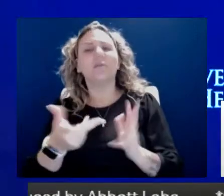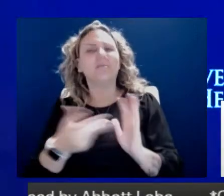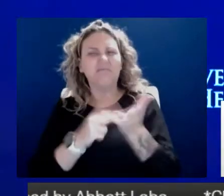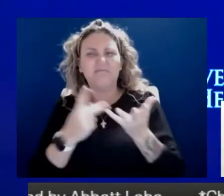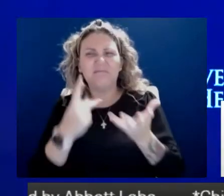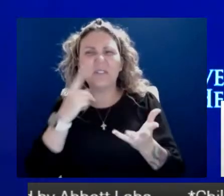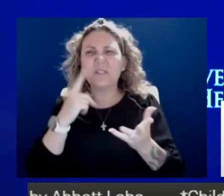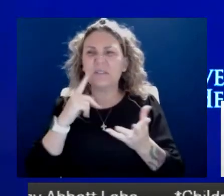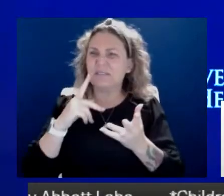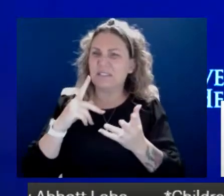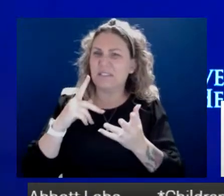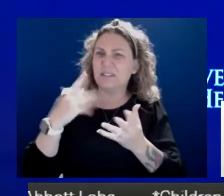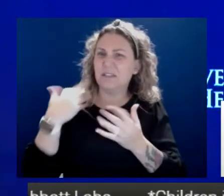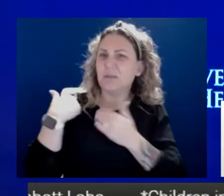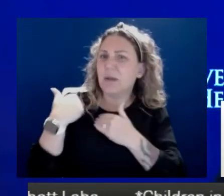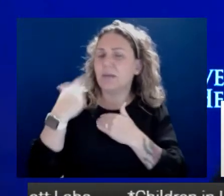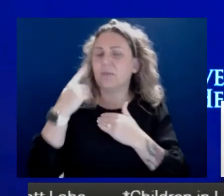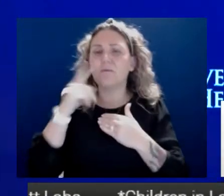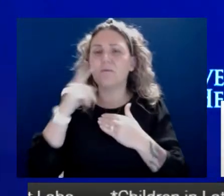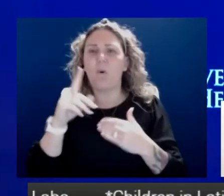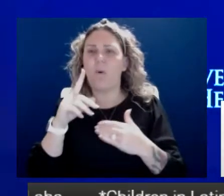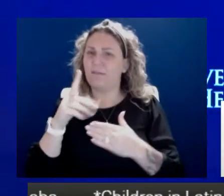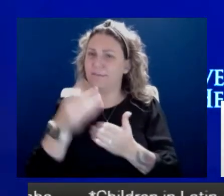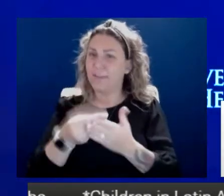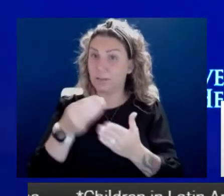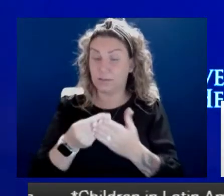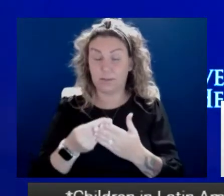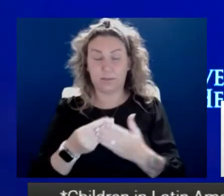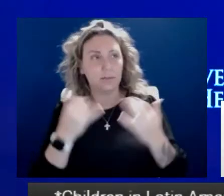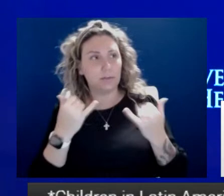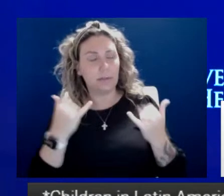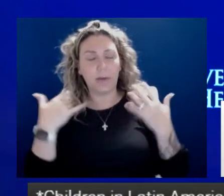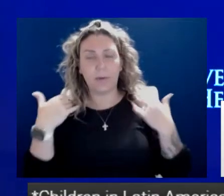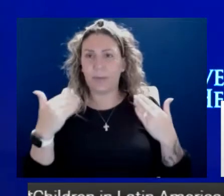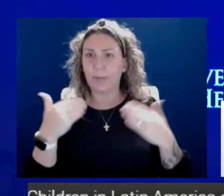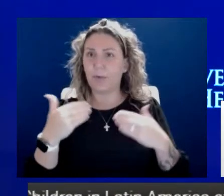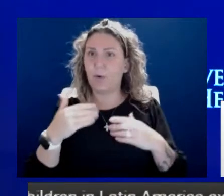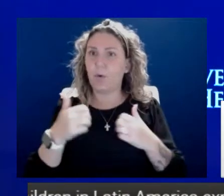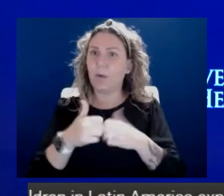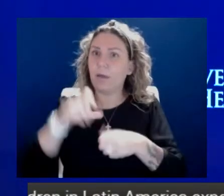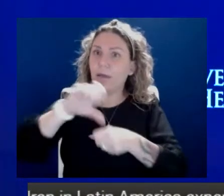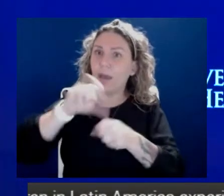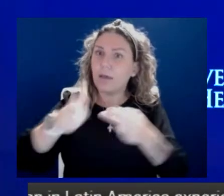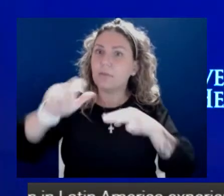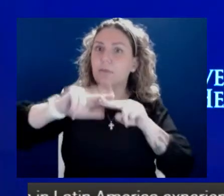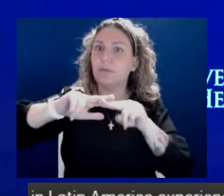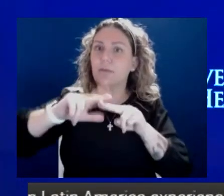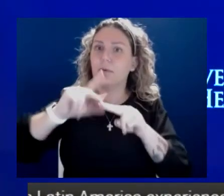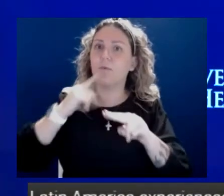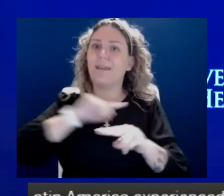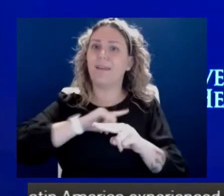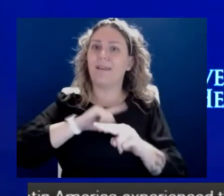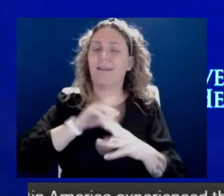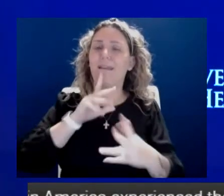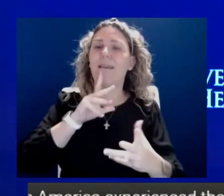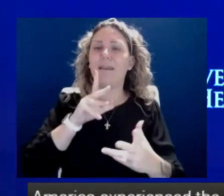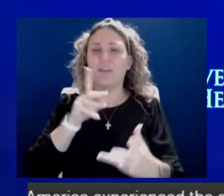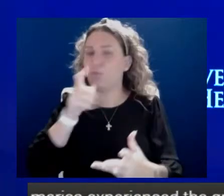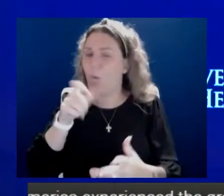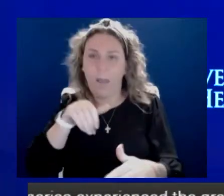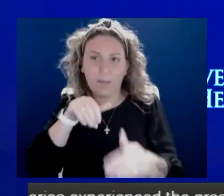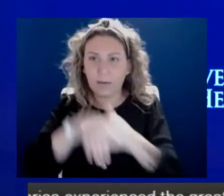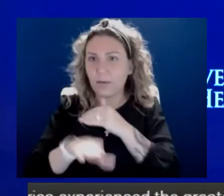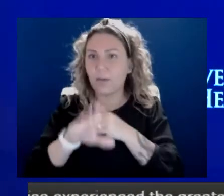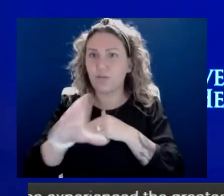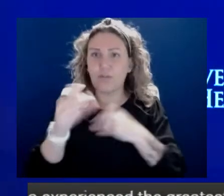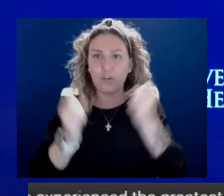telehealth is quite phenomenal, especially today when gas prices are so high, is that we can actually meet you where you are. You don't have to get in your car. Yeah. You can